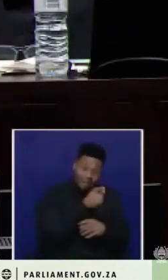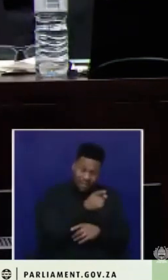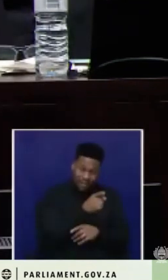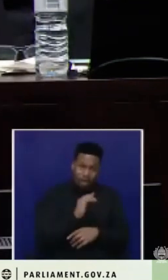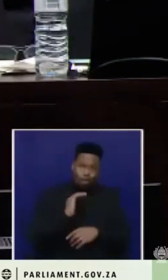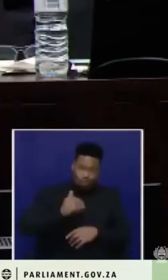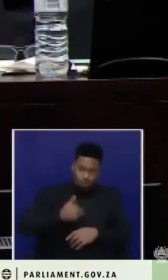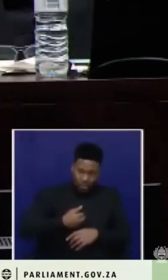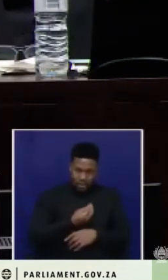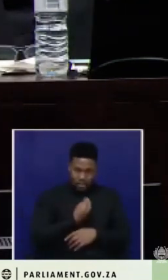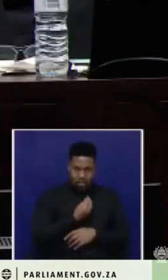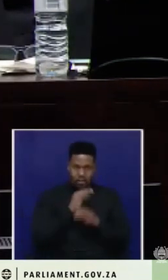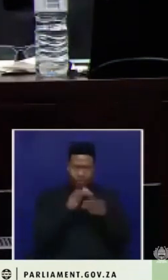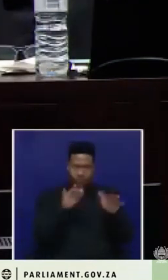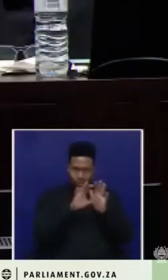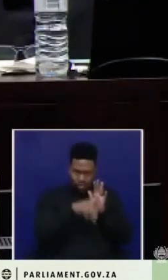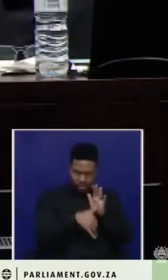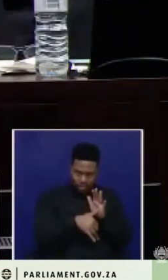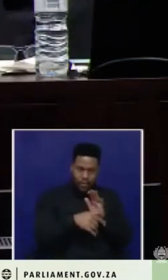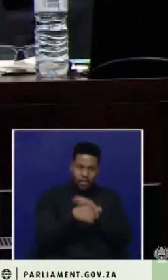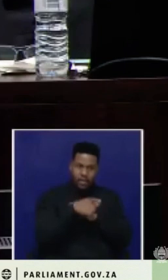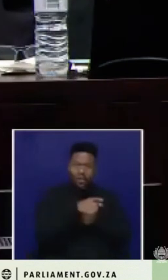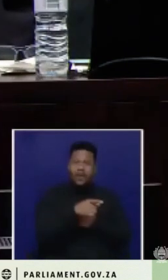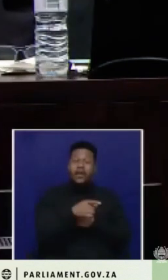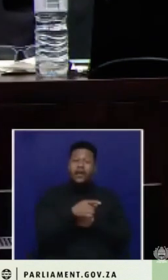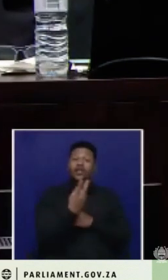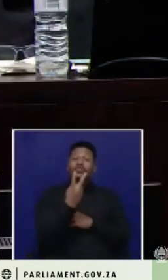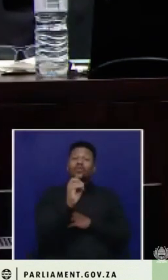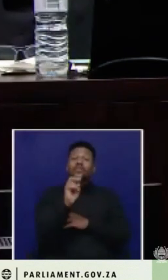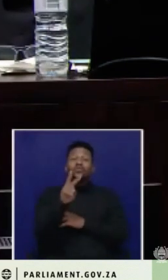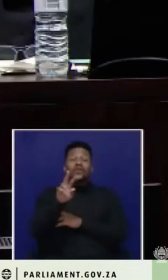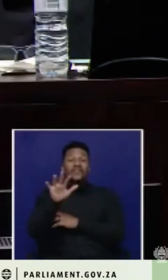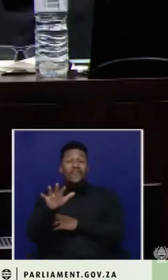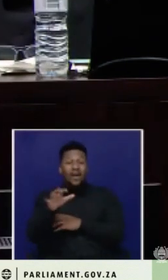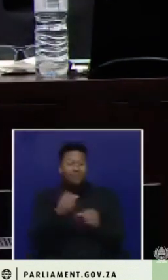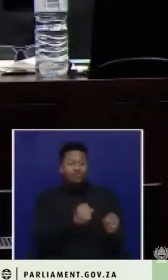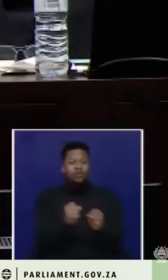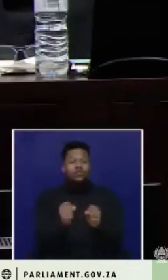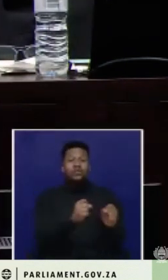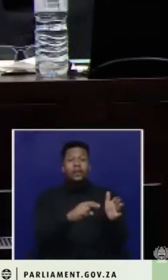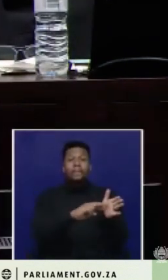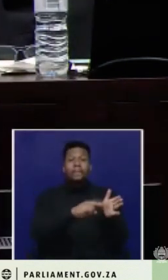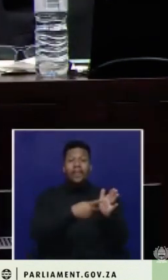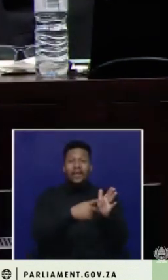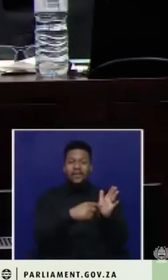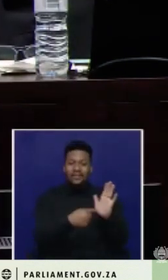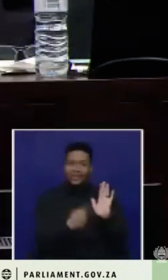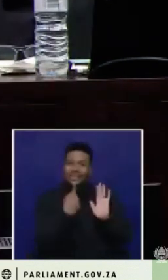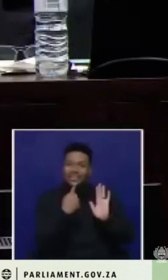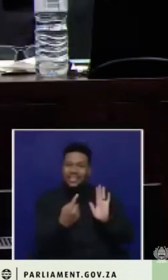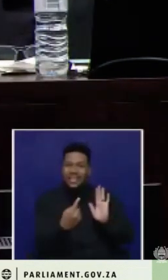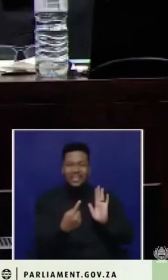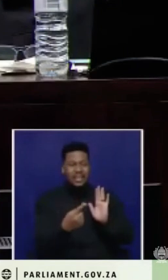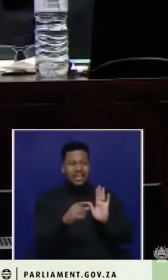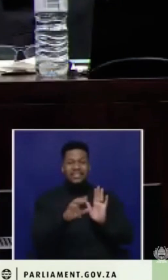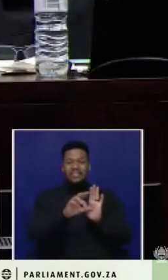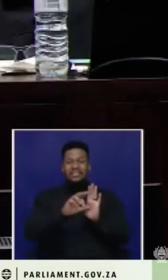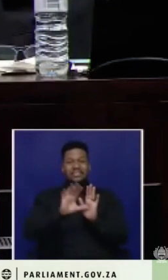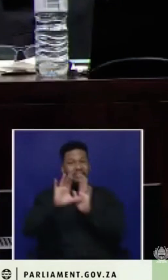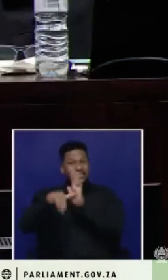in its 2025 strategic plan that people with disabilities remain greatly marginalized and